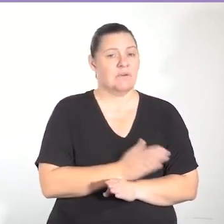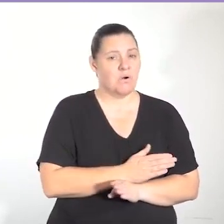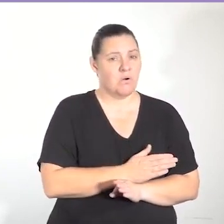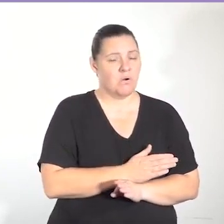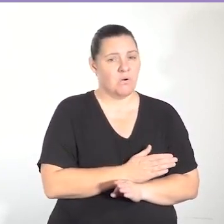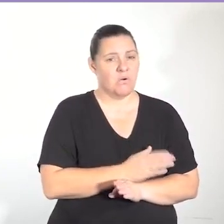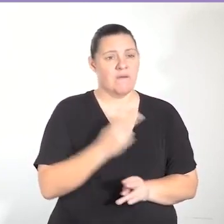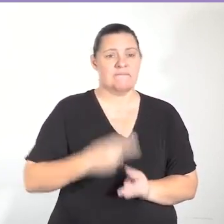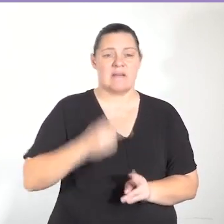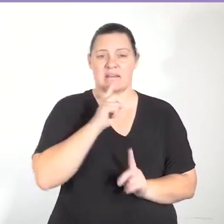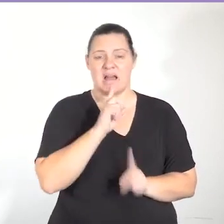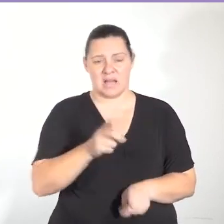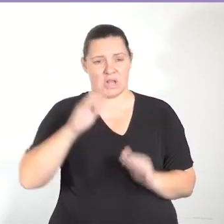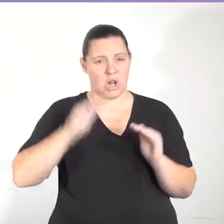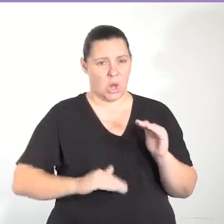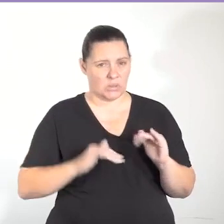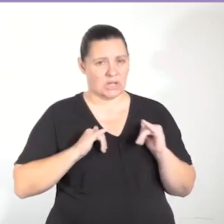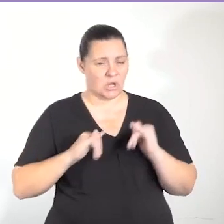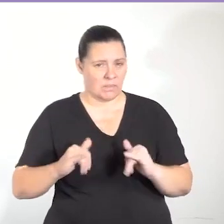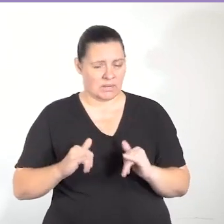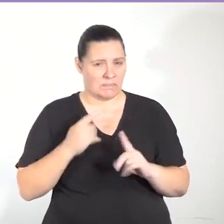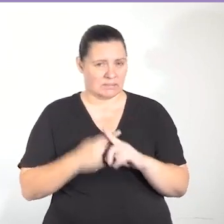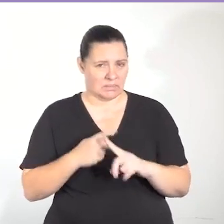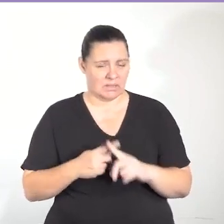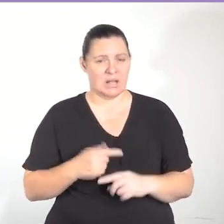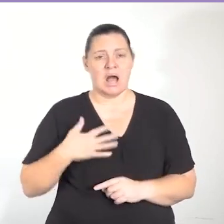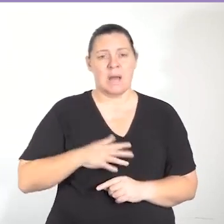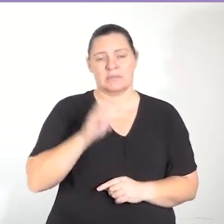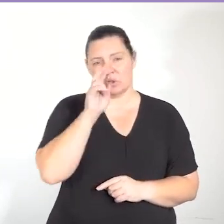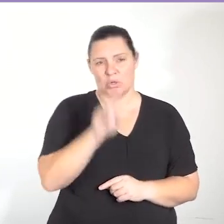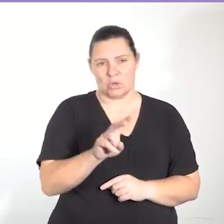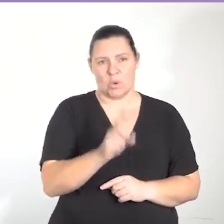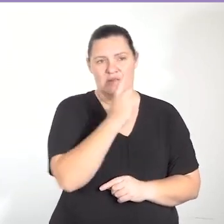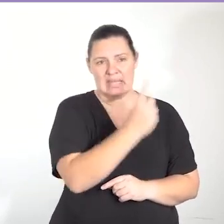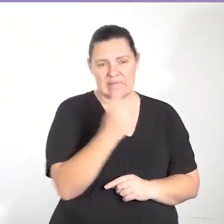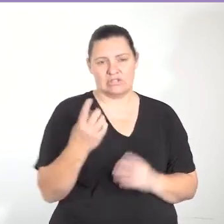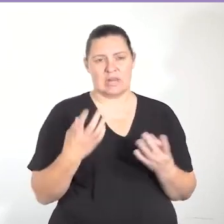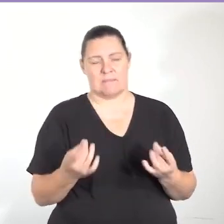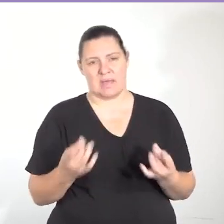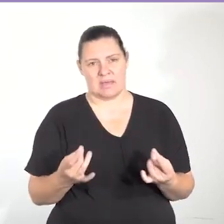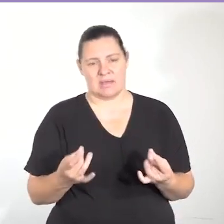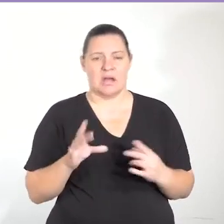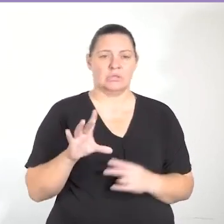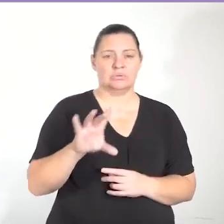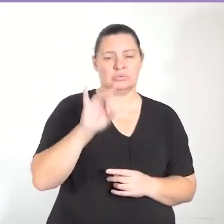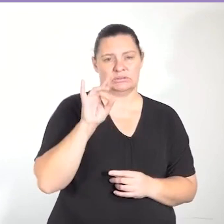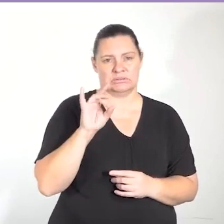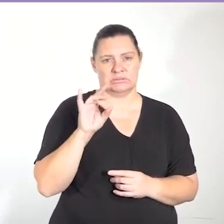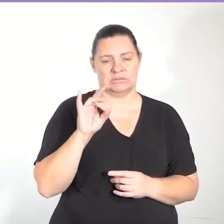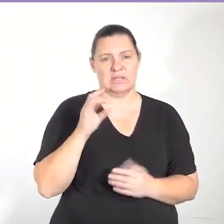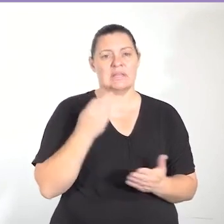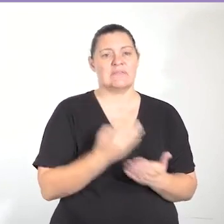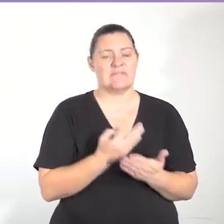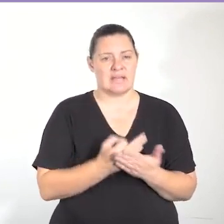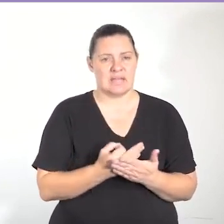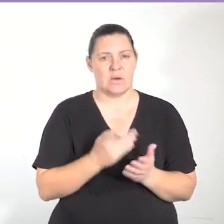can come to my final answer of the lowest common multiple, I need to look at each number and choose